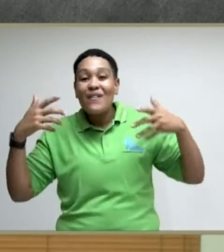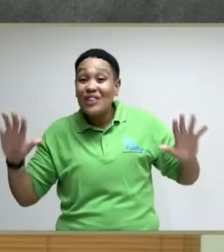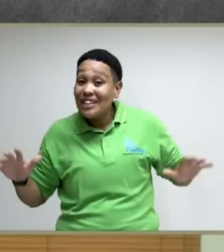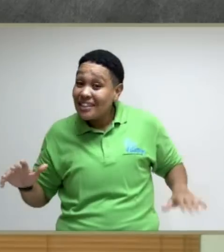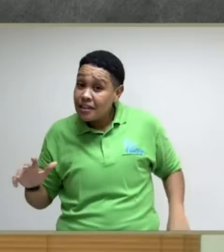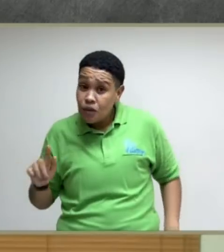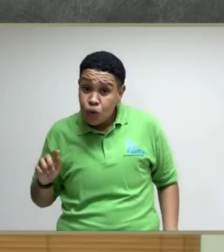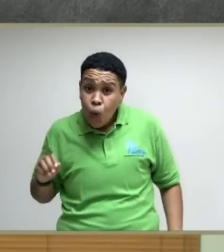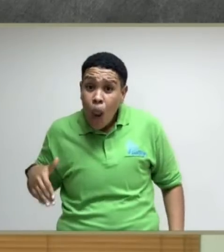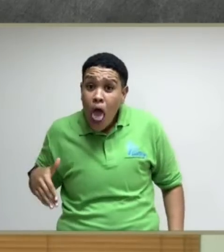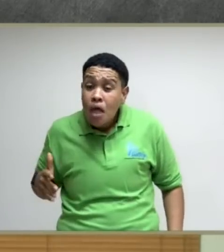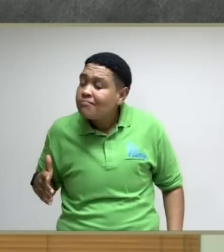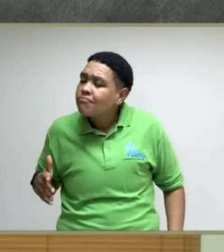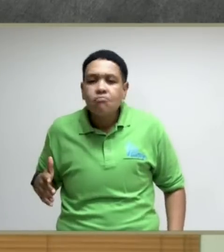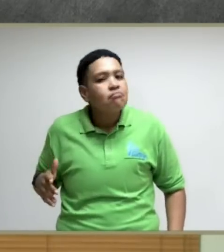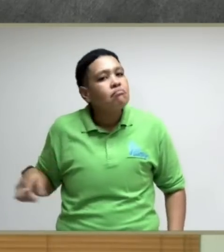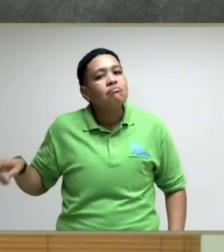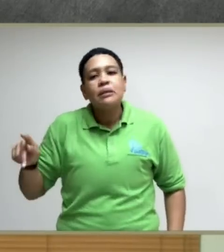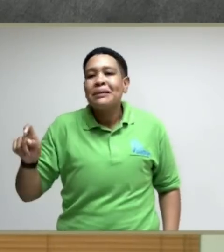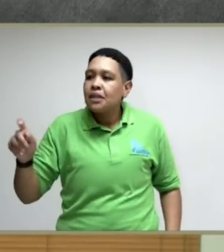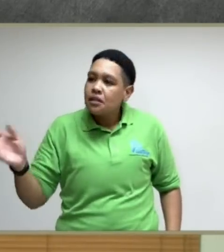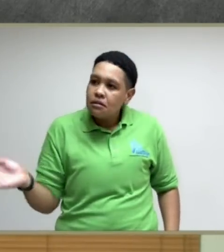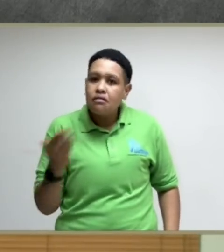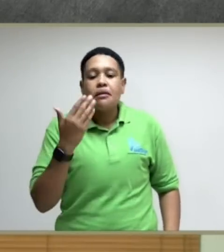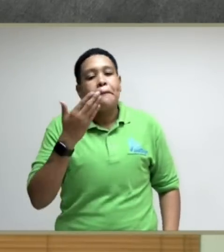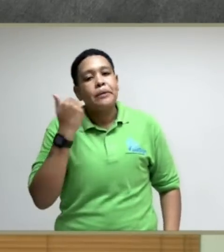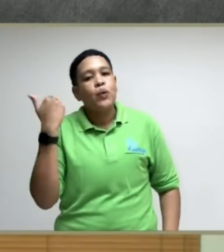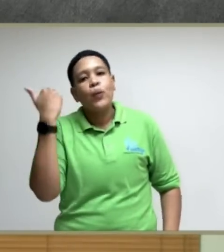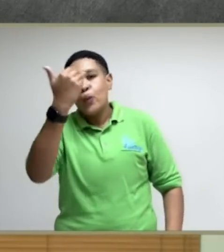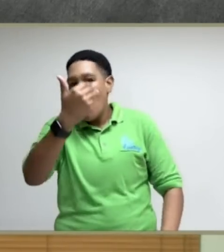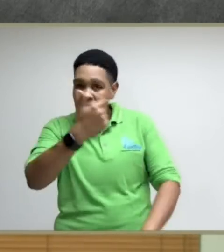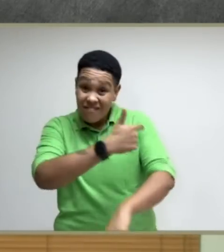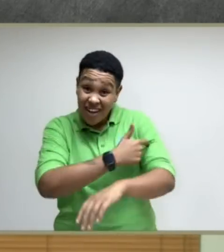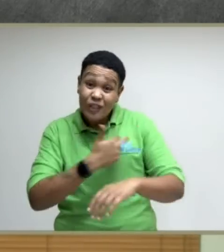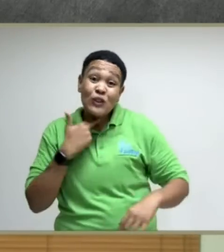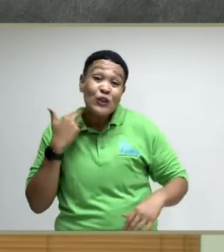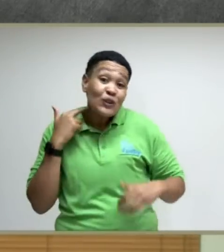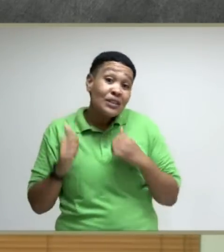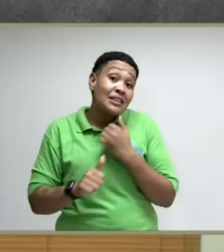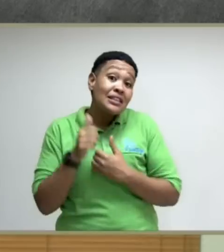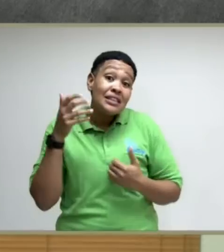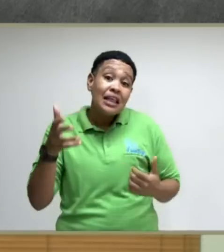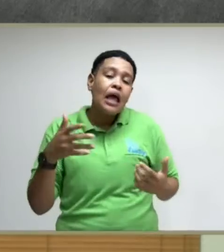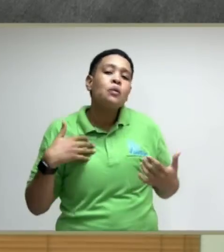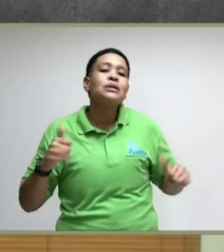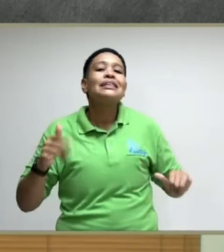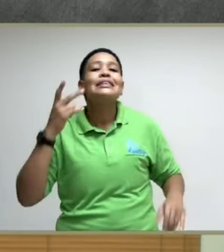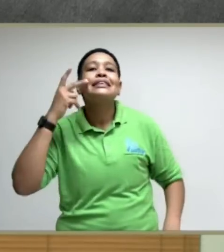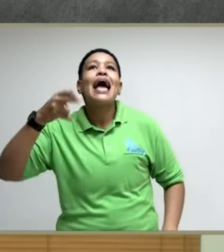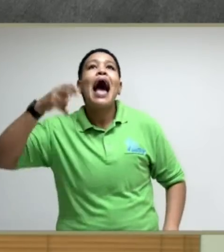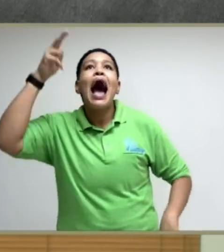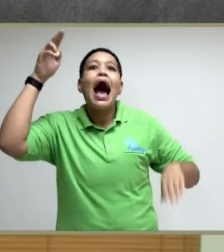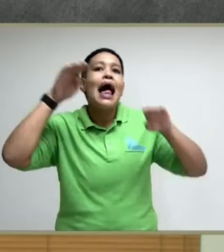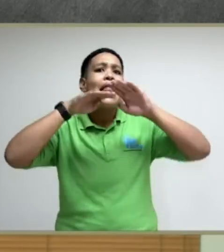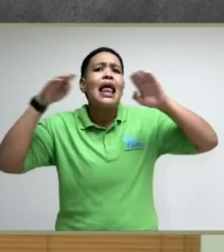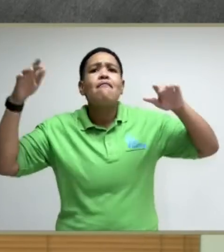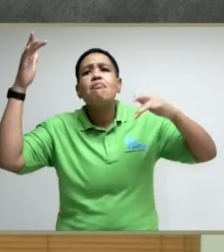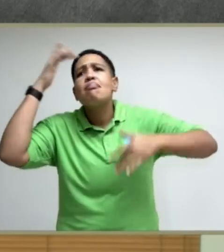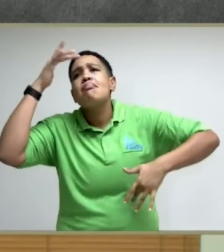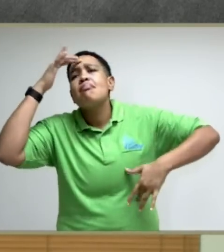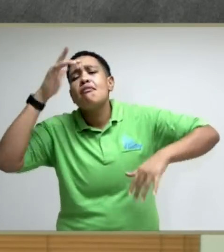These persons need to come out and get vaccinated. They are at risk. We're still seeing high levels of severe illness